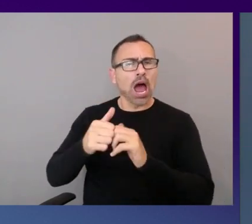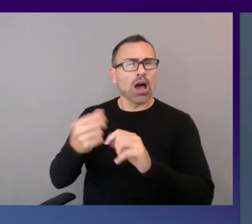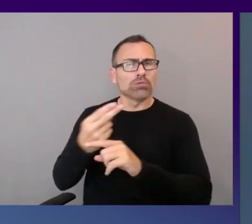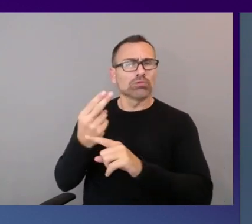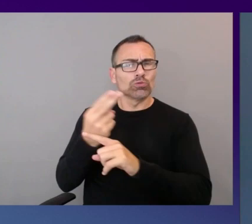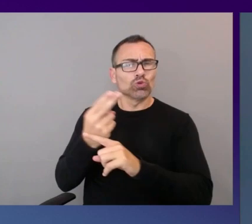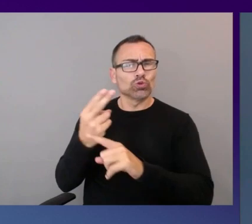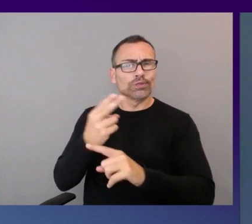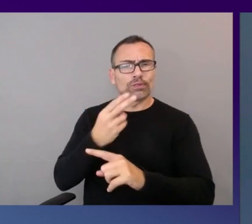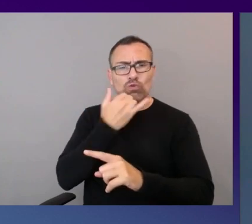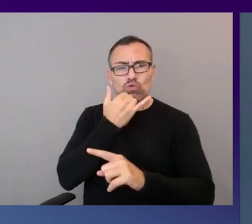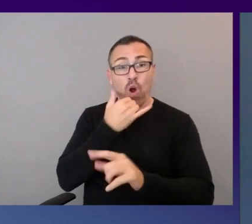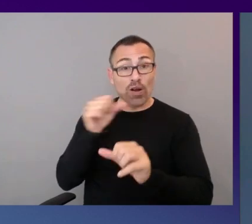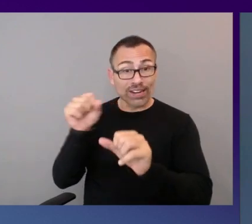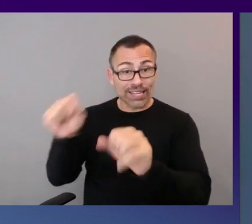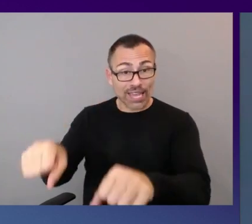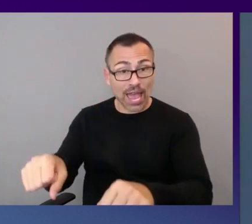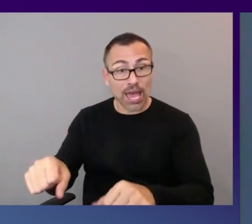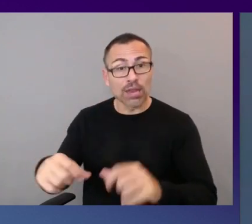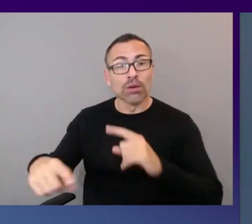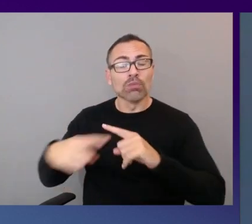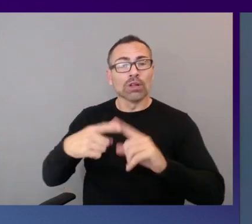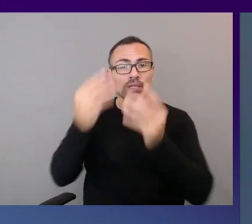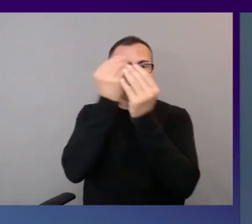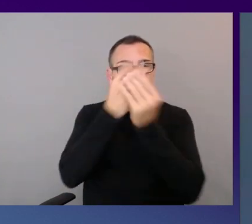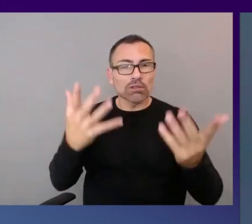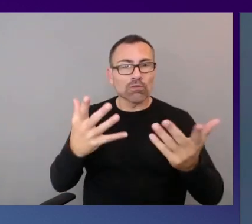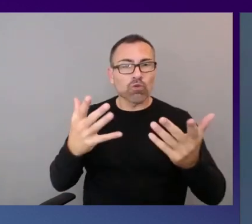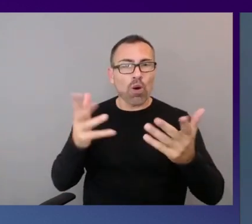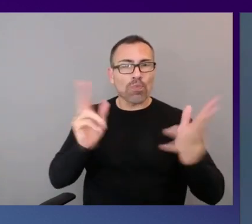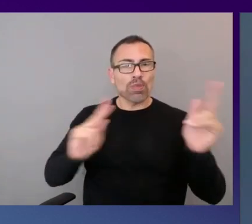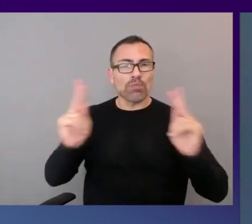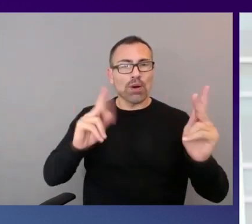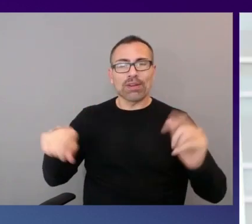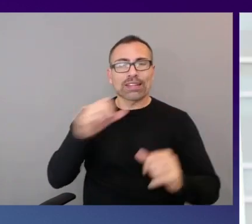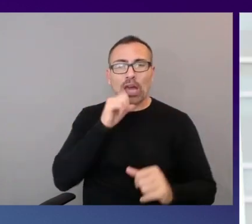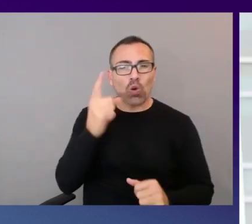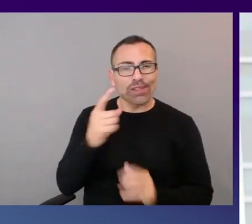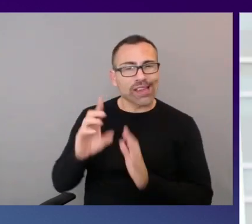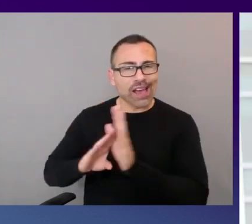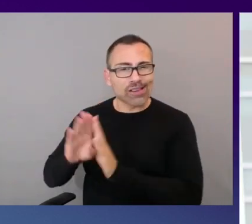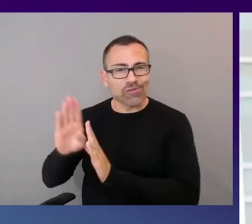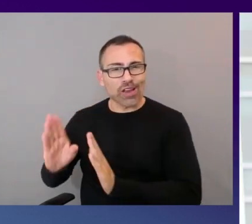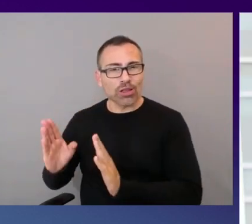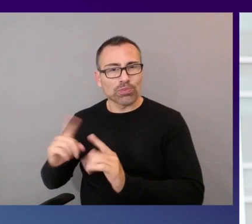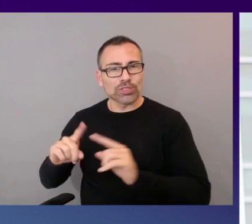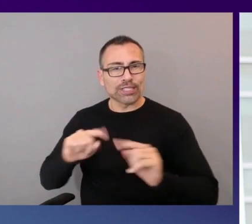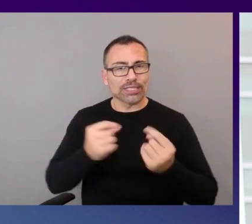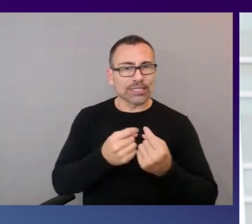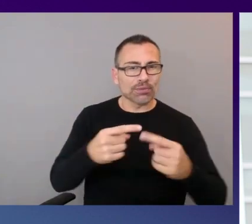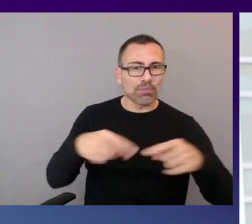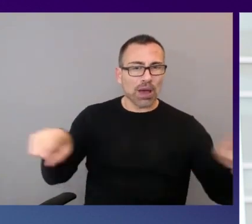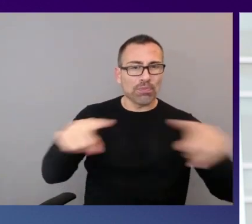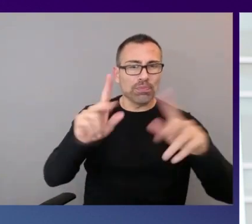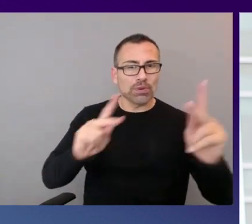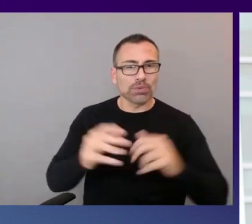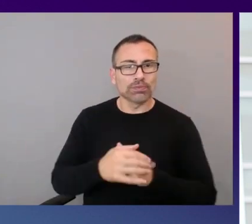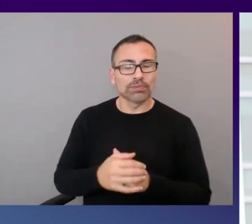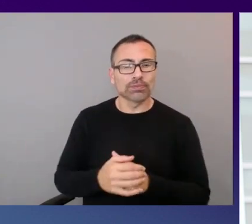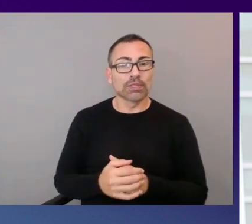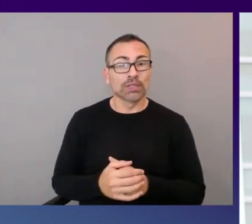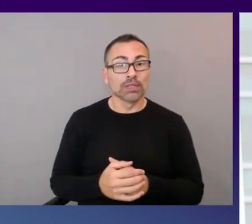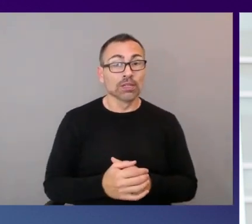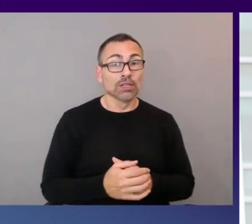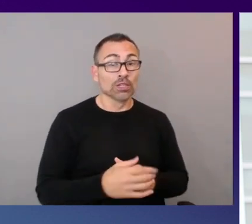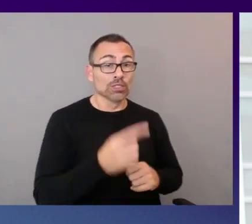inform public beyond just our developers or our teams. So even in a security awareness context. Absolutely. But just making